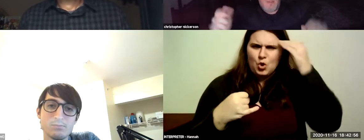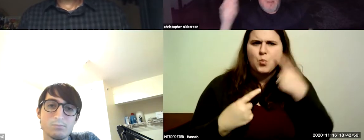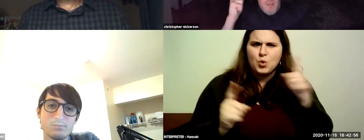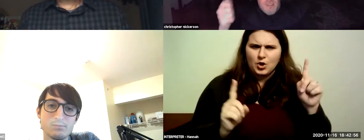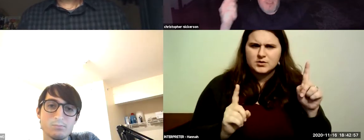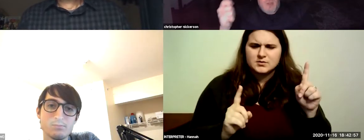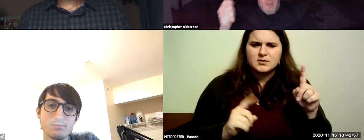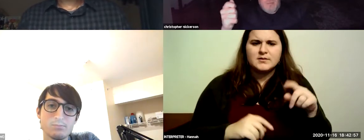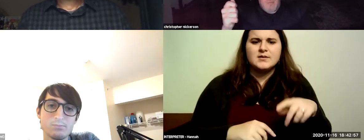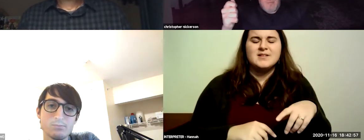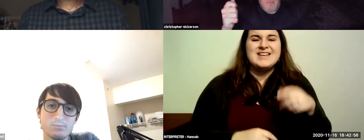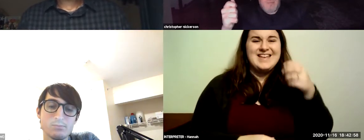works. It is in your hand.